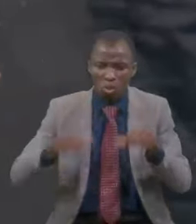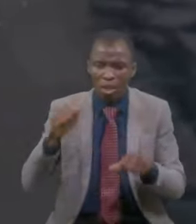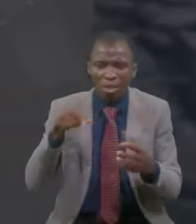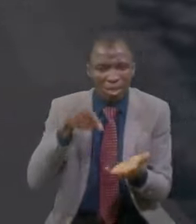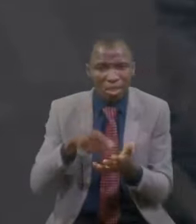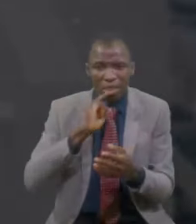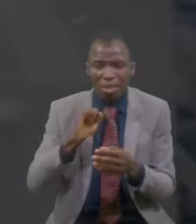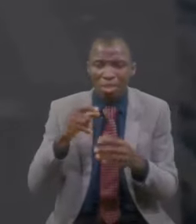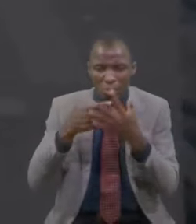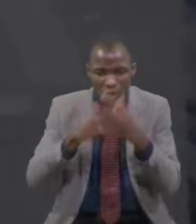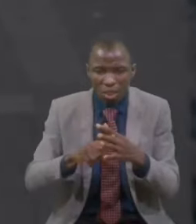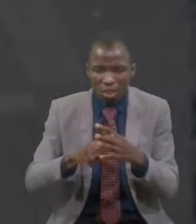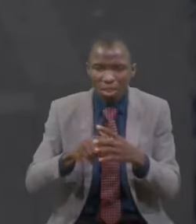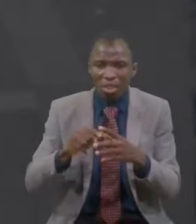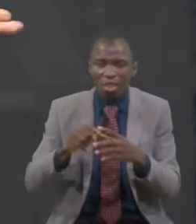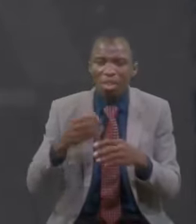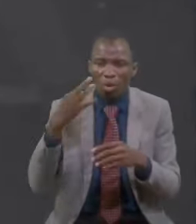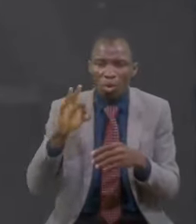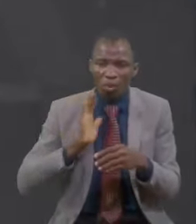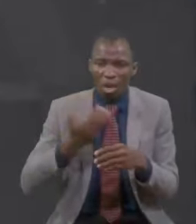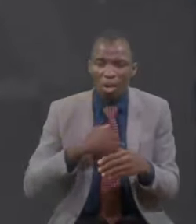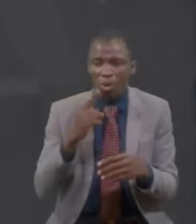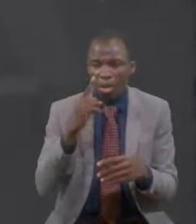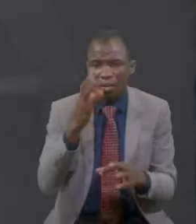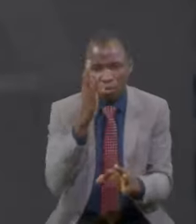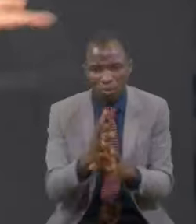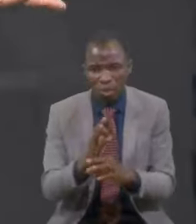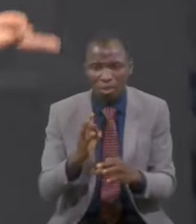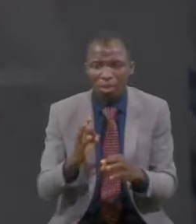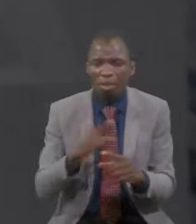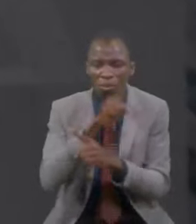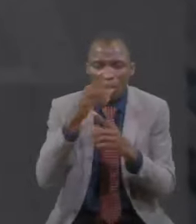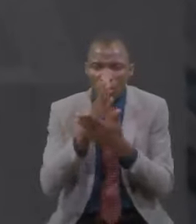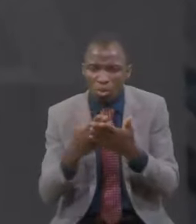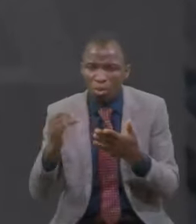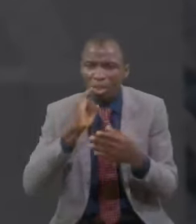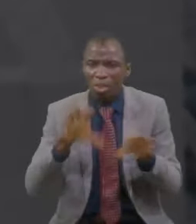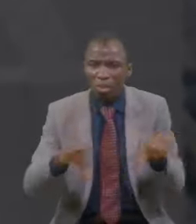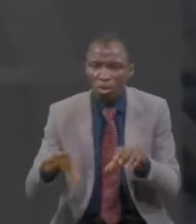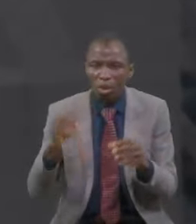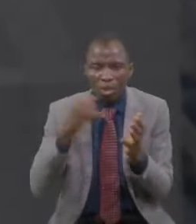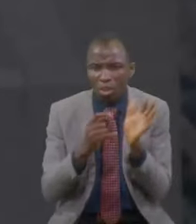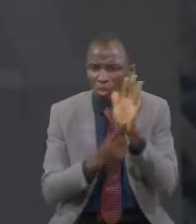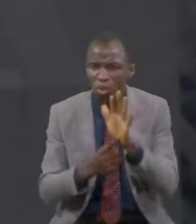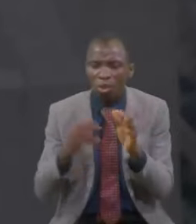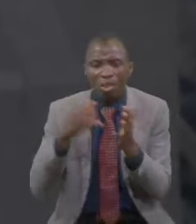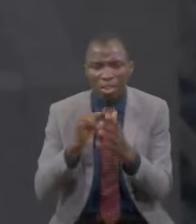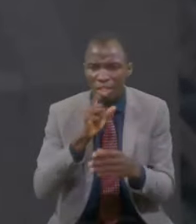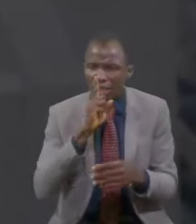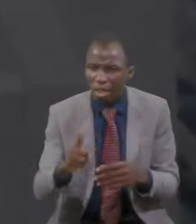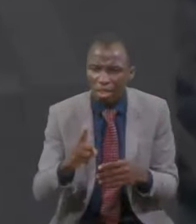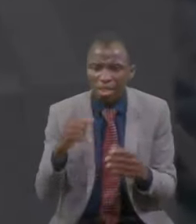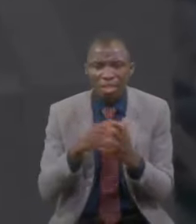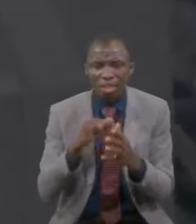When something has been done, and it's sure, and it's certain, and it's